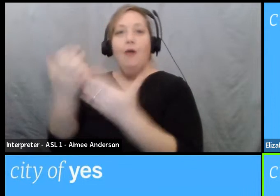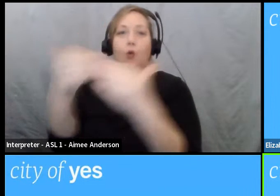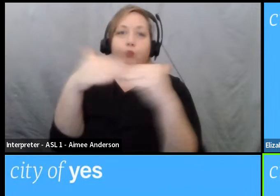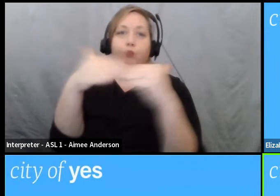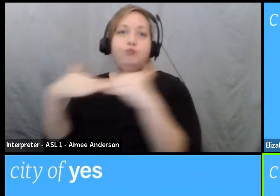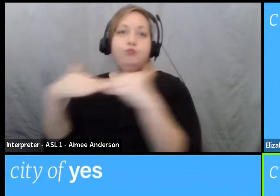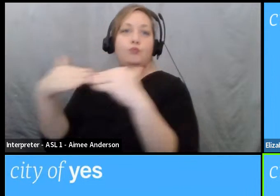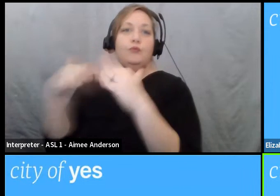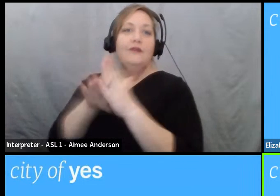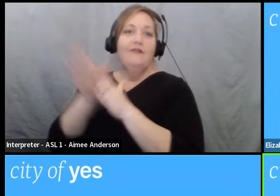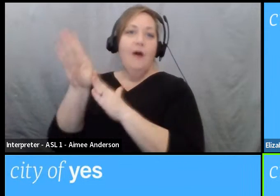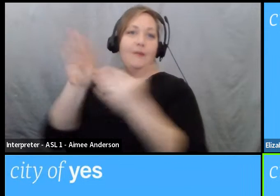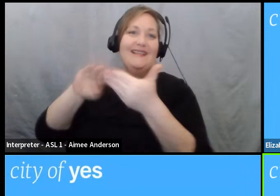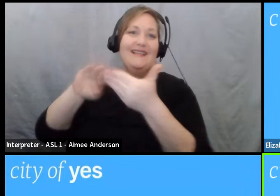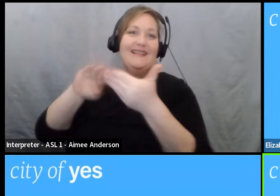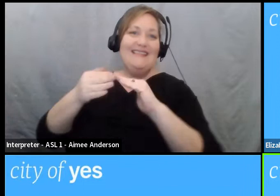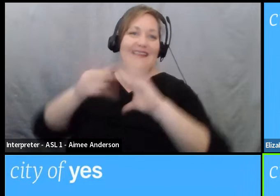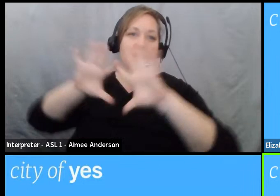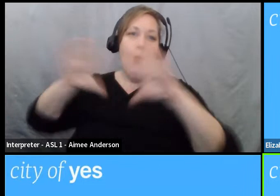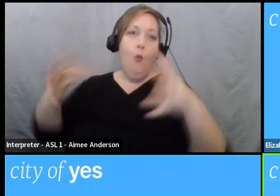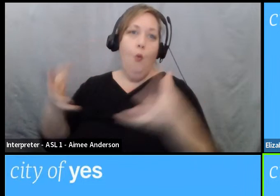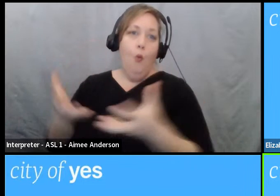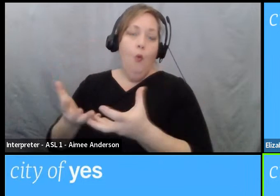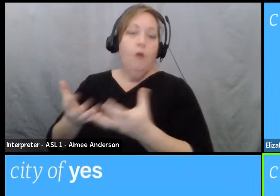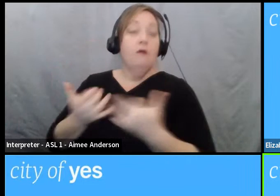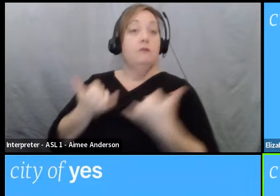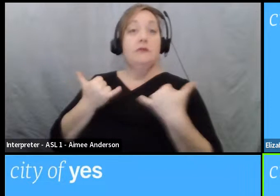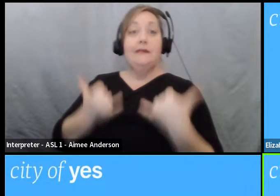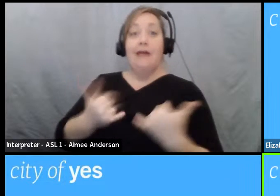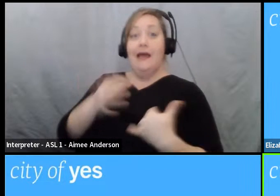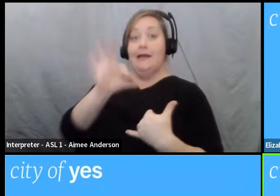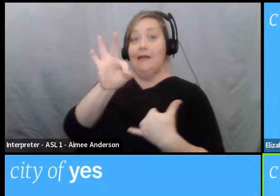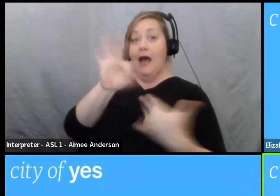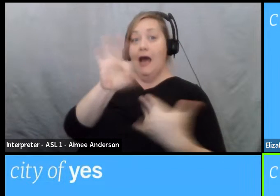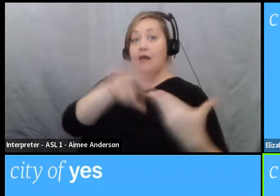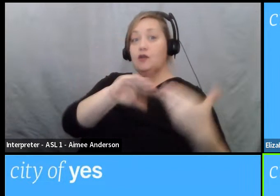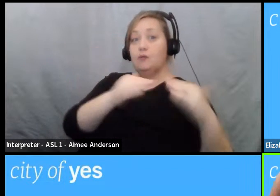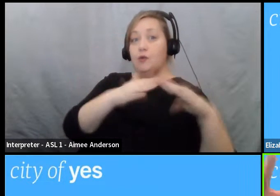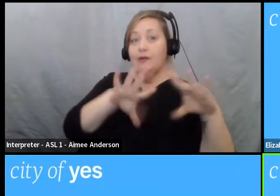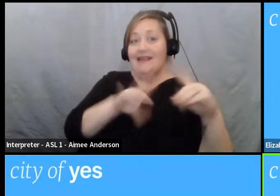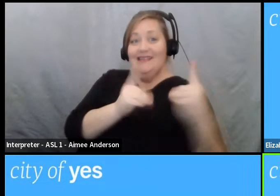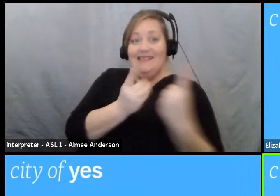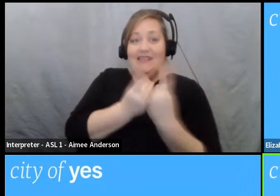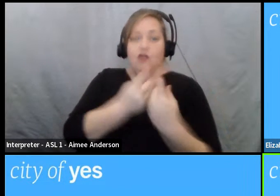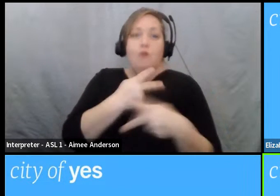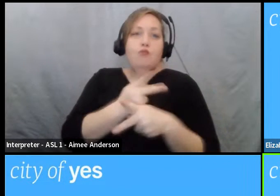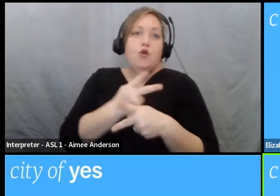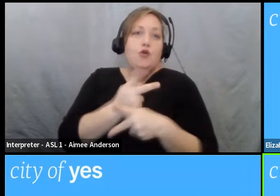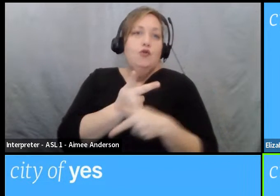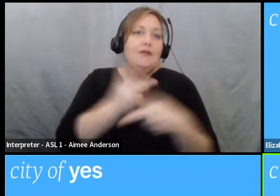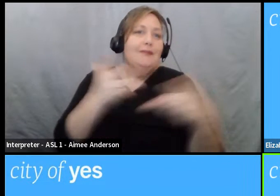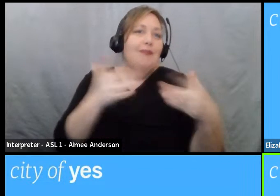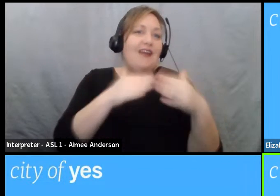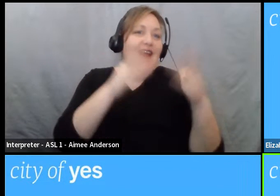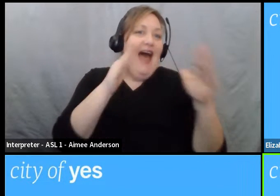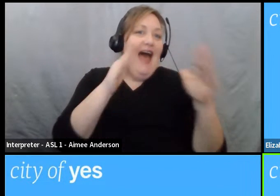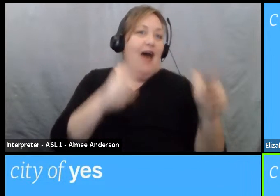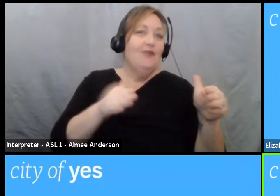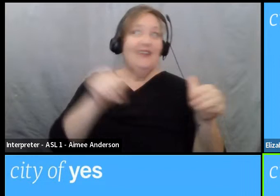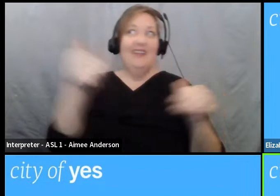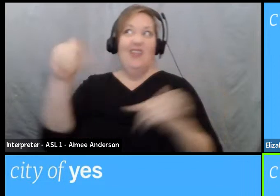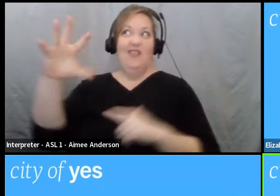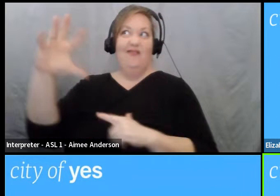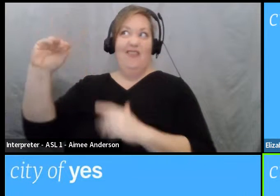as a whole. As it is today, 9 community districts produce as much housing as the other 50